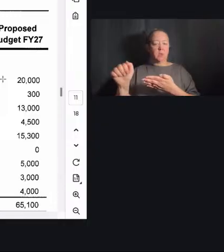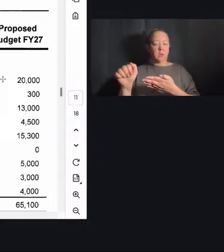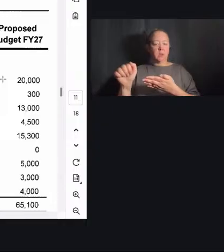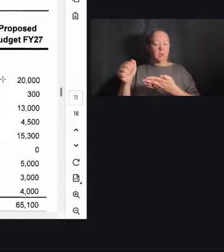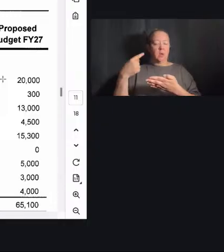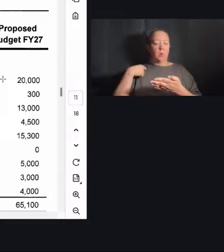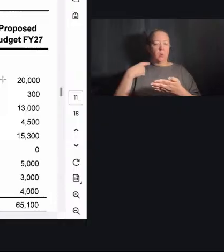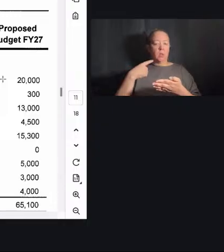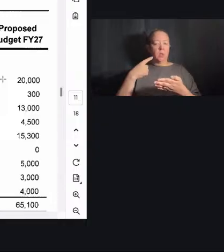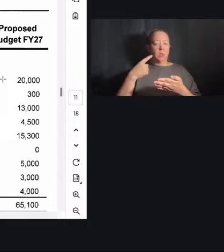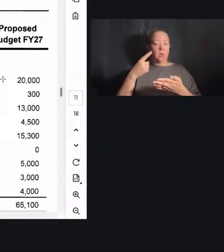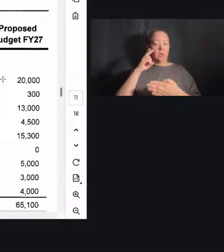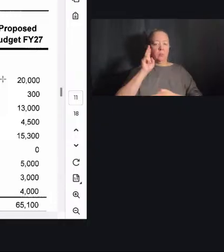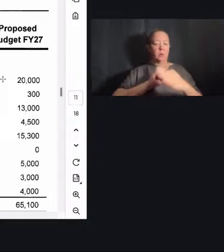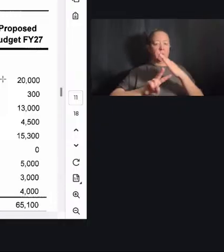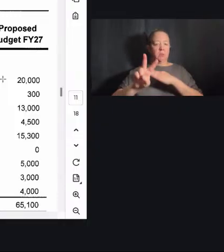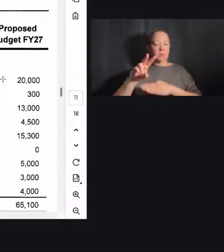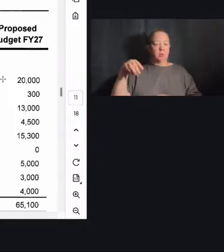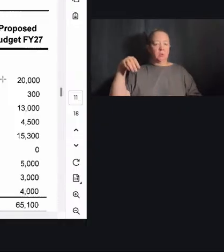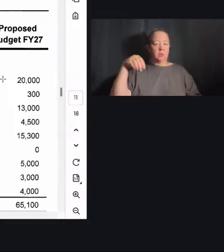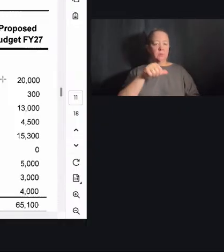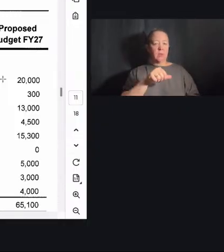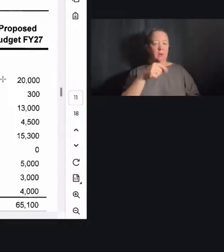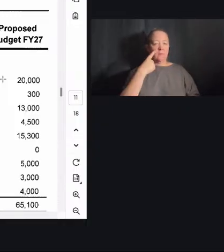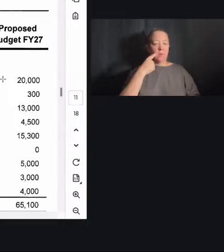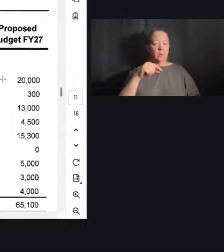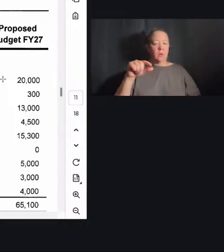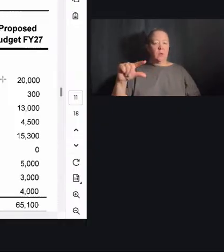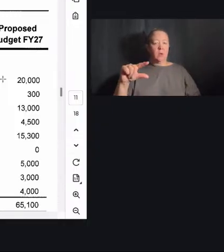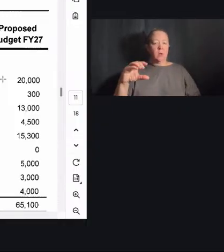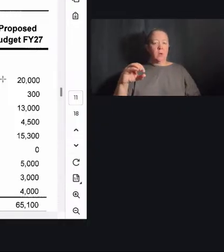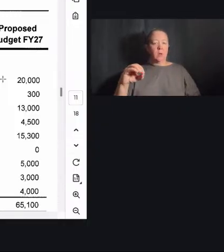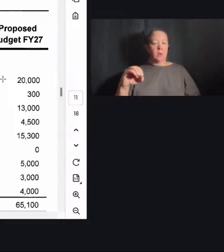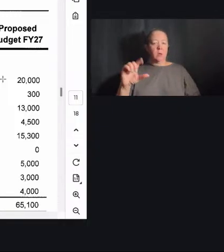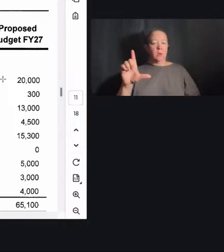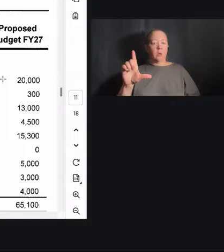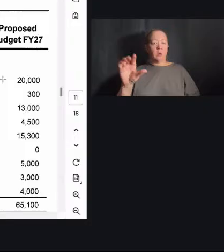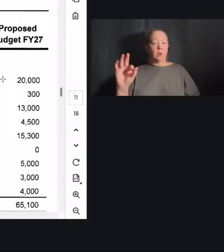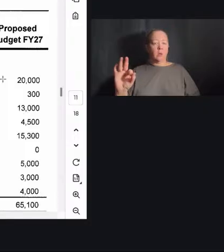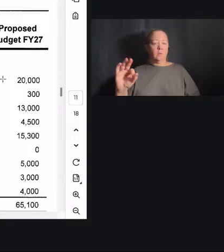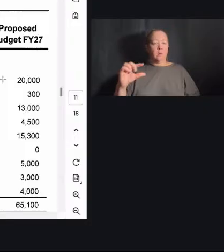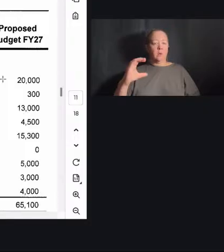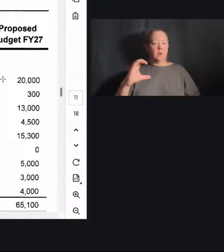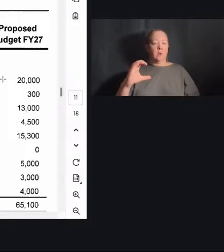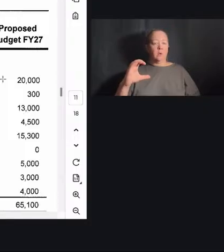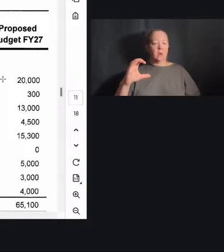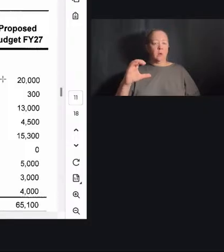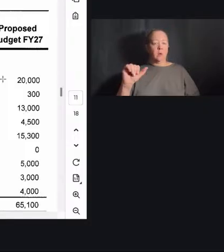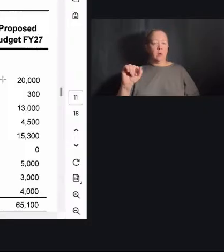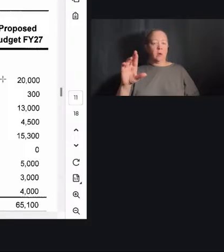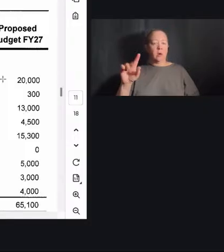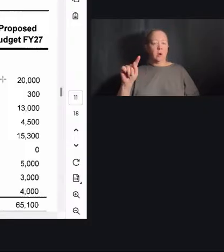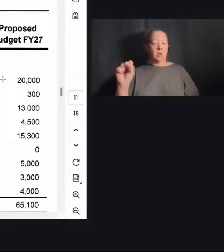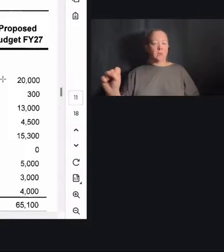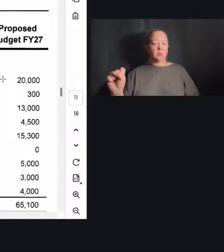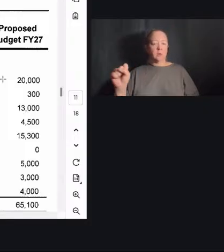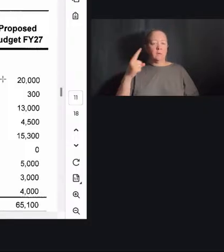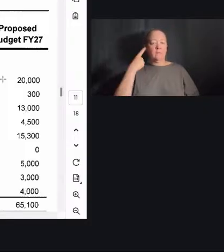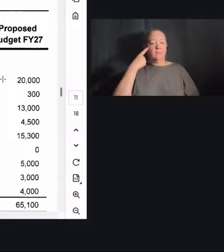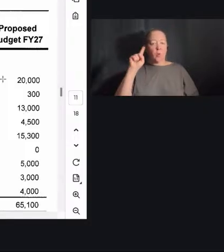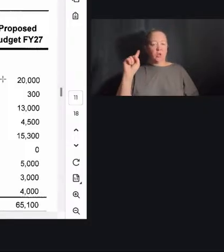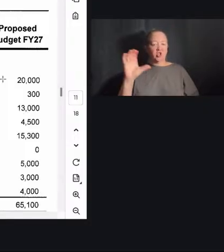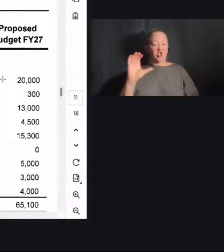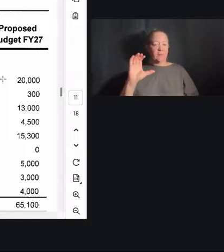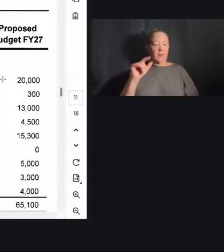for the golf carts that we use for Cheverly Day. The Cheverly Planning Board, we